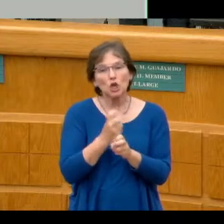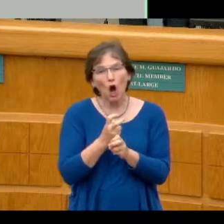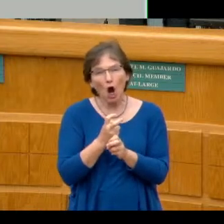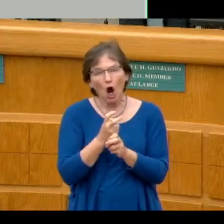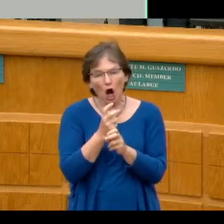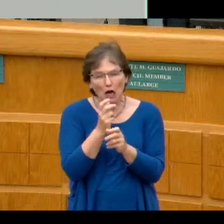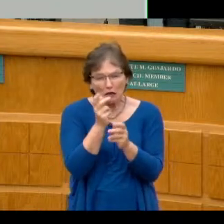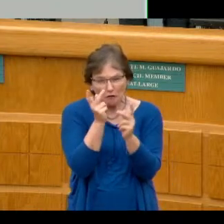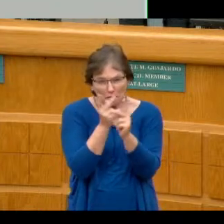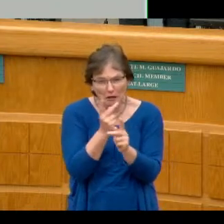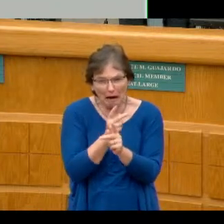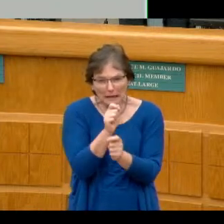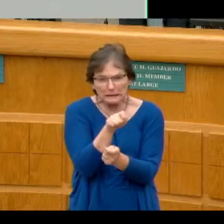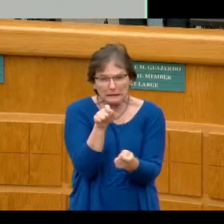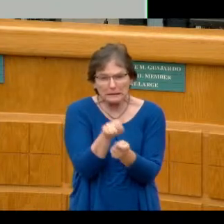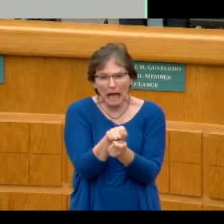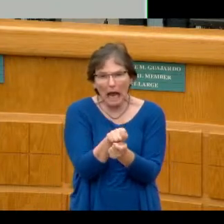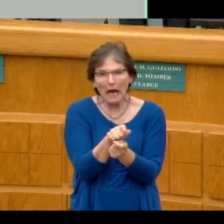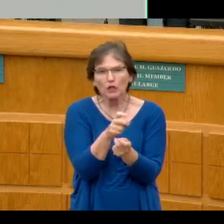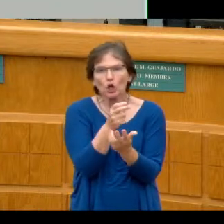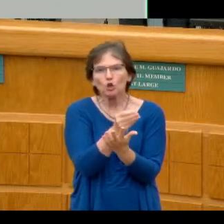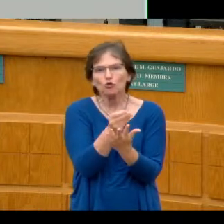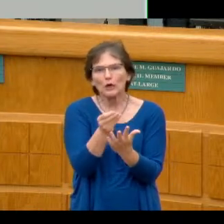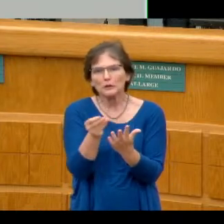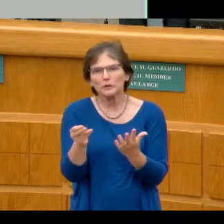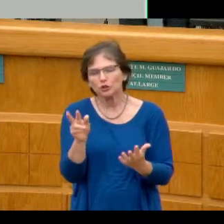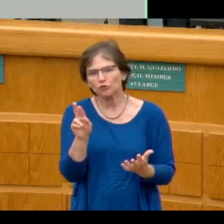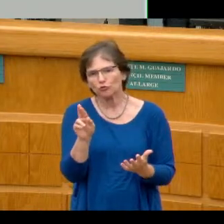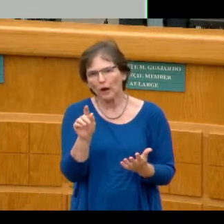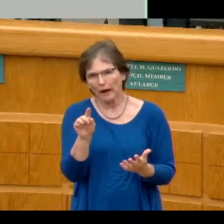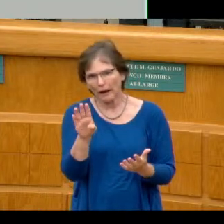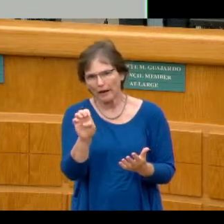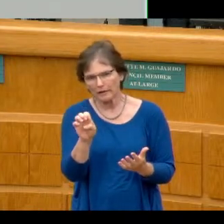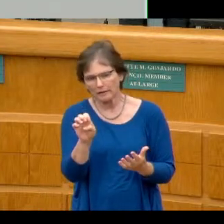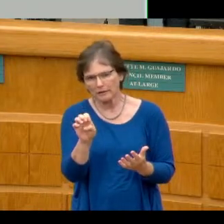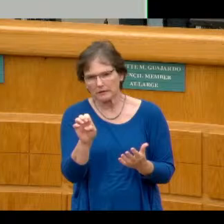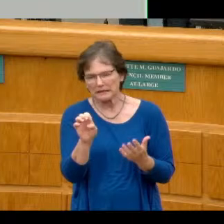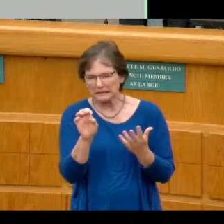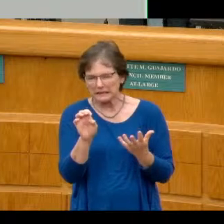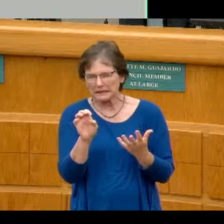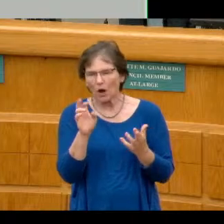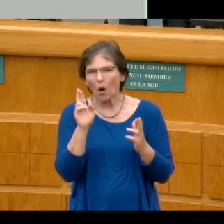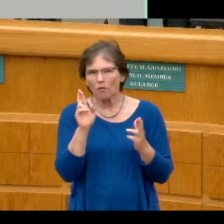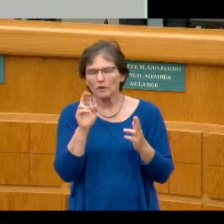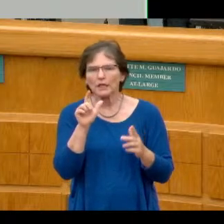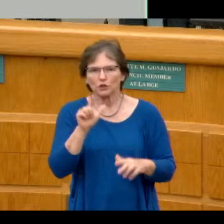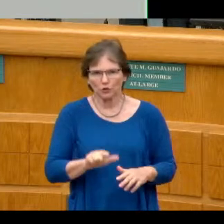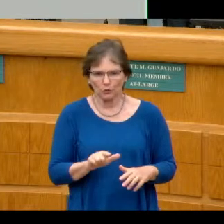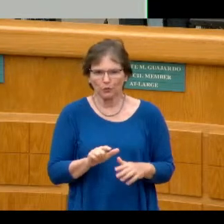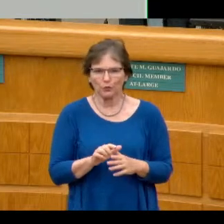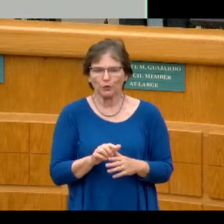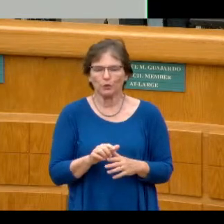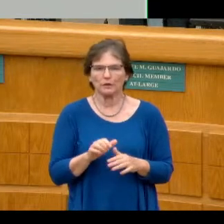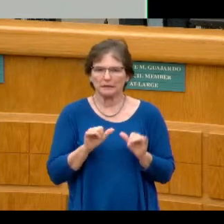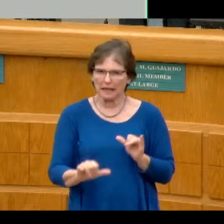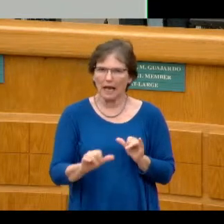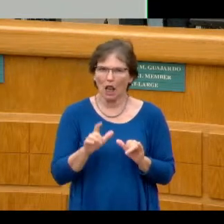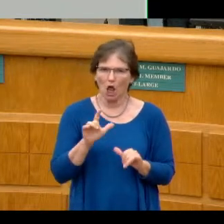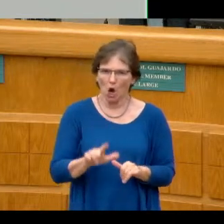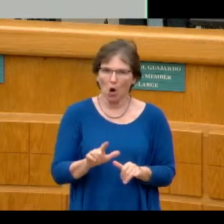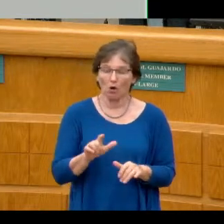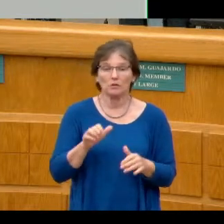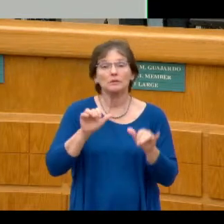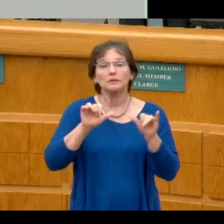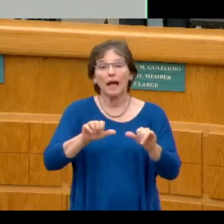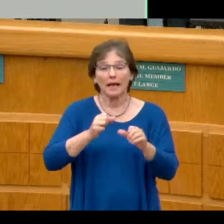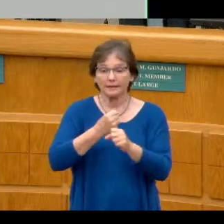that's a major outbreak that could be triggered by a transmission rate that is that high. Now, we can only be so certain at this point